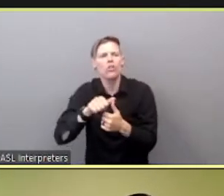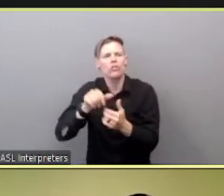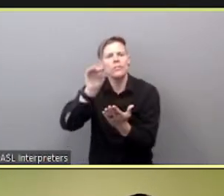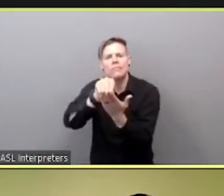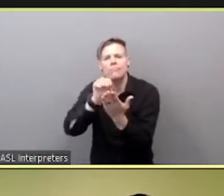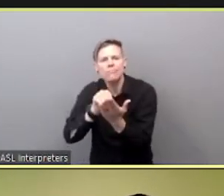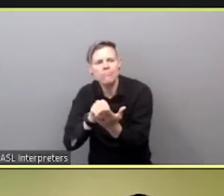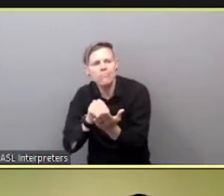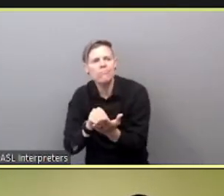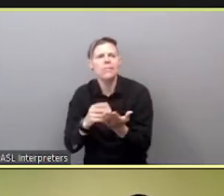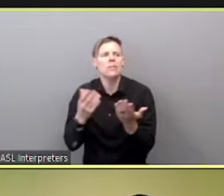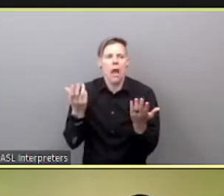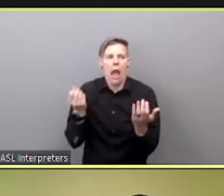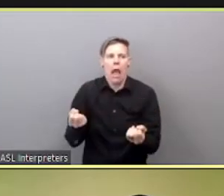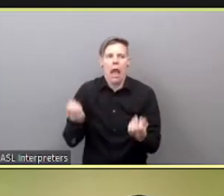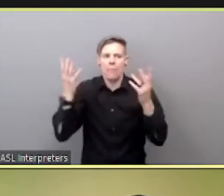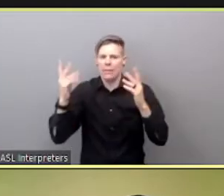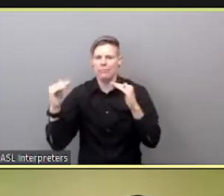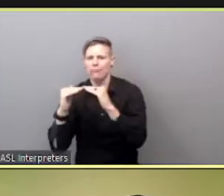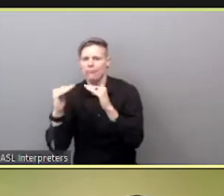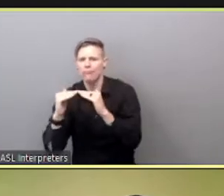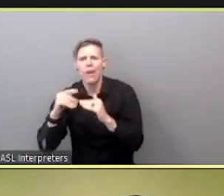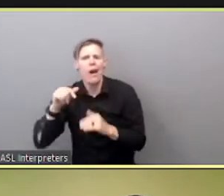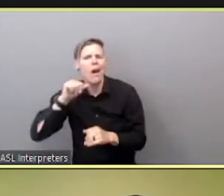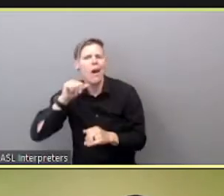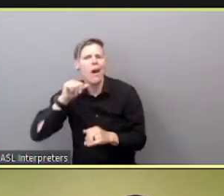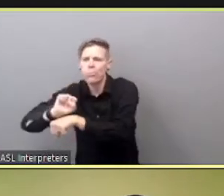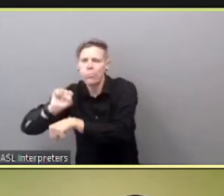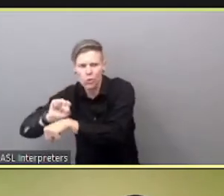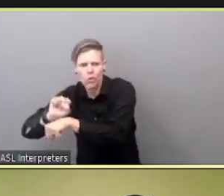So if you'll go to the next slide, please.